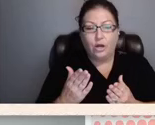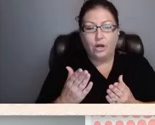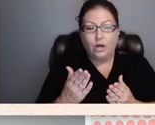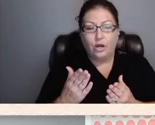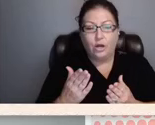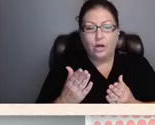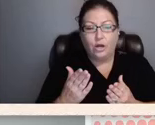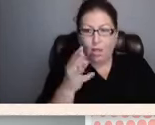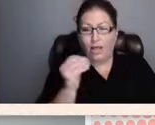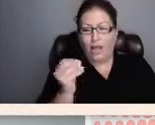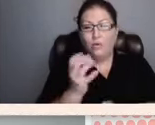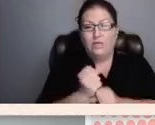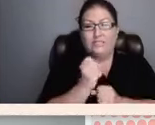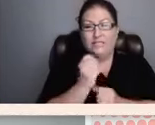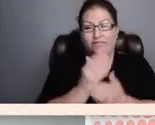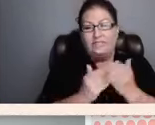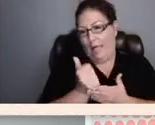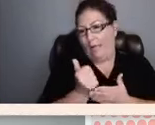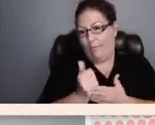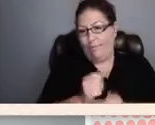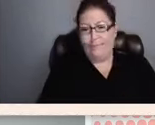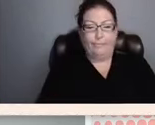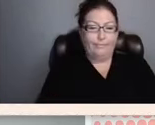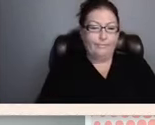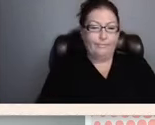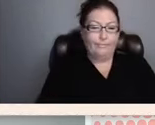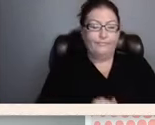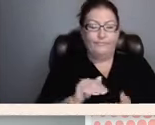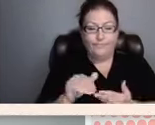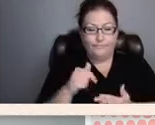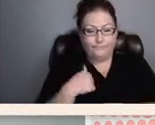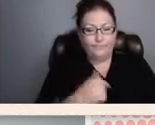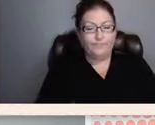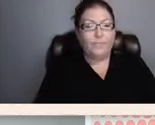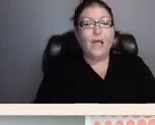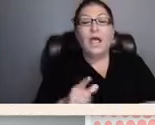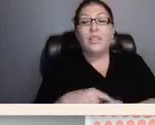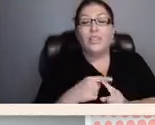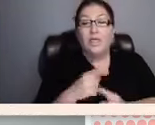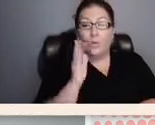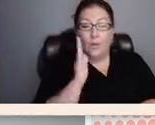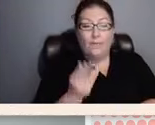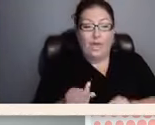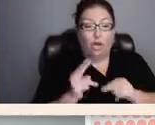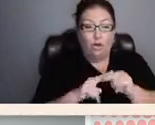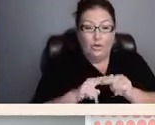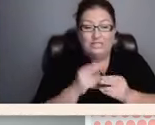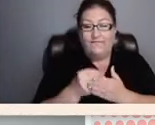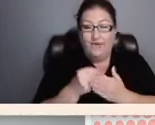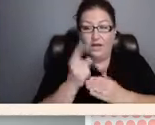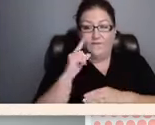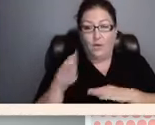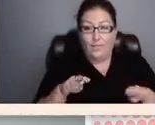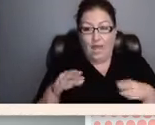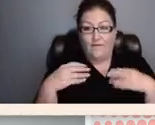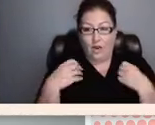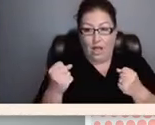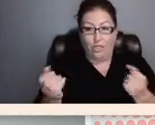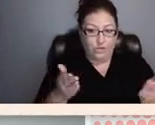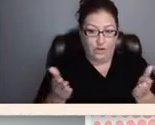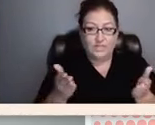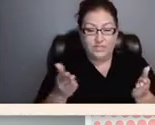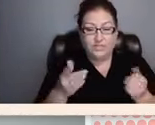and receive some help. Excuse me. And then we're gonna be increasing funding for behavioral health services